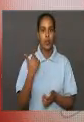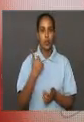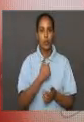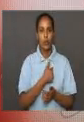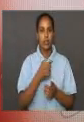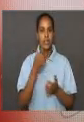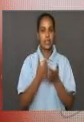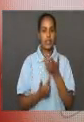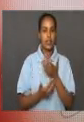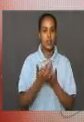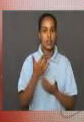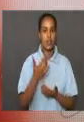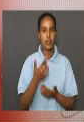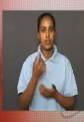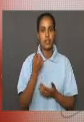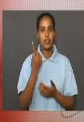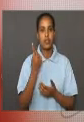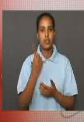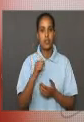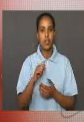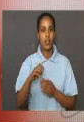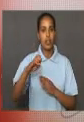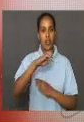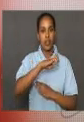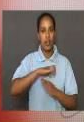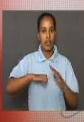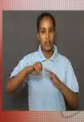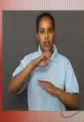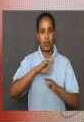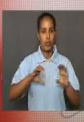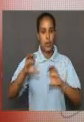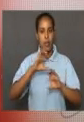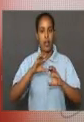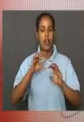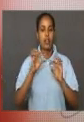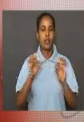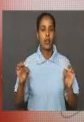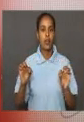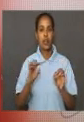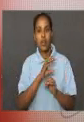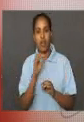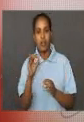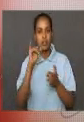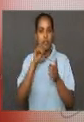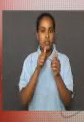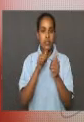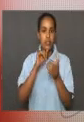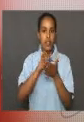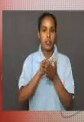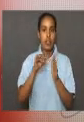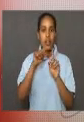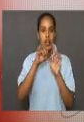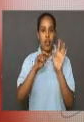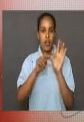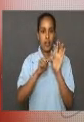We discussed the electrochemical series and that ions